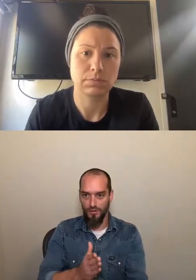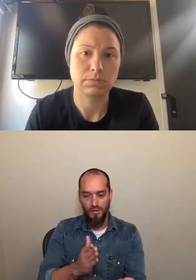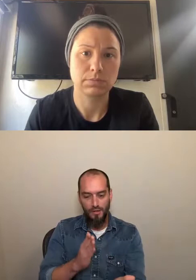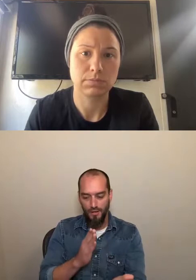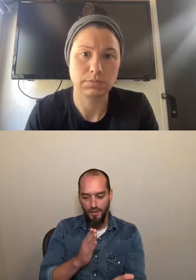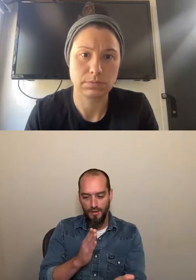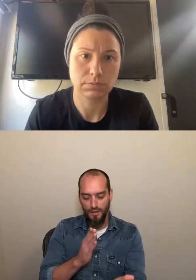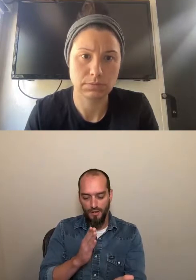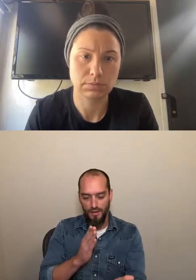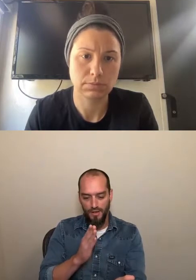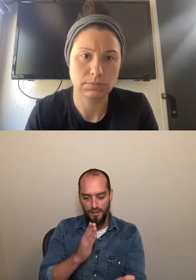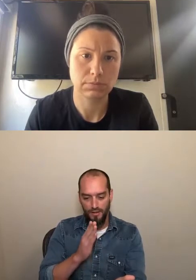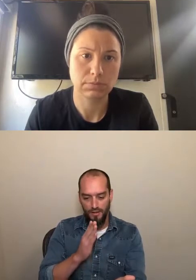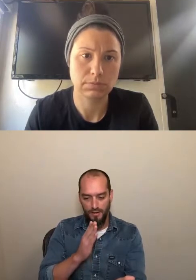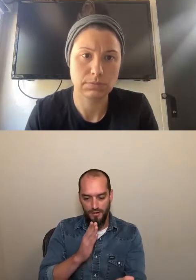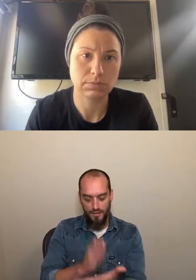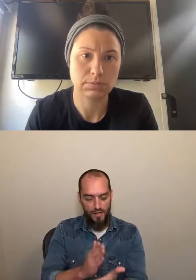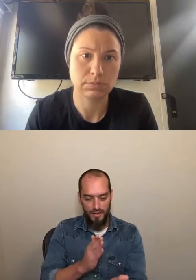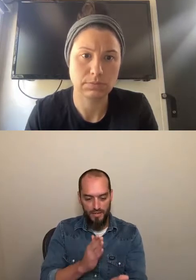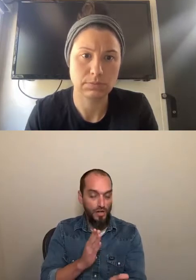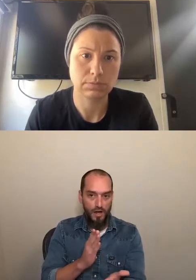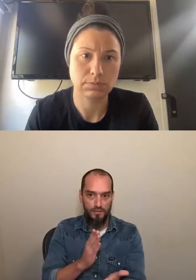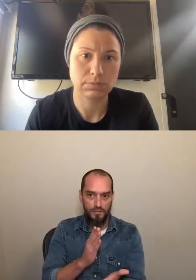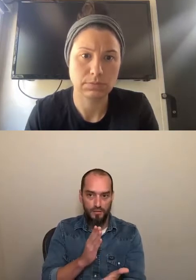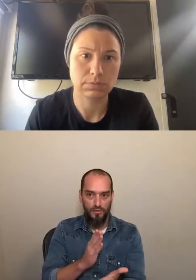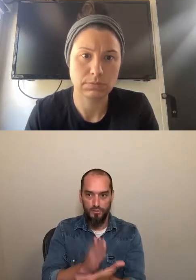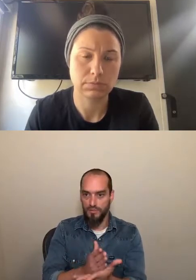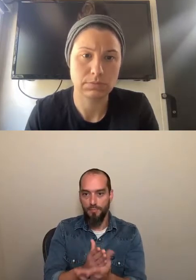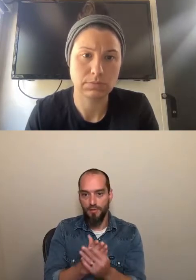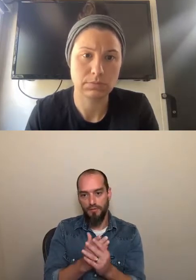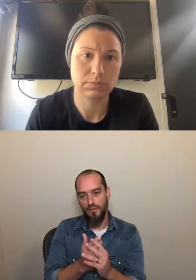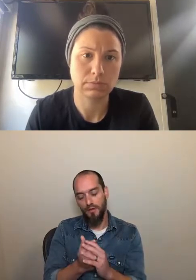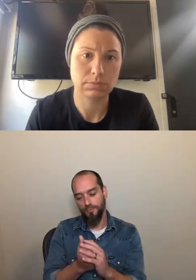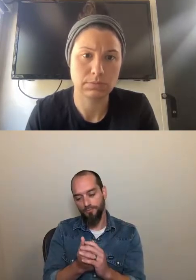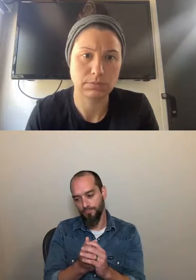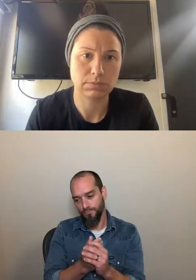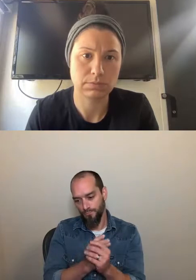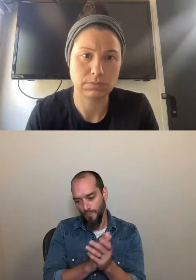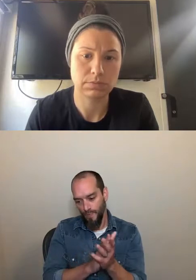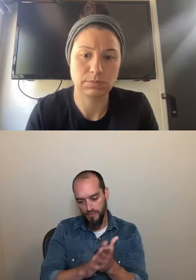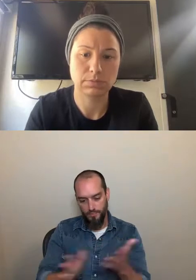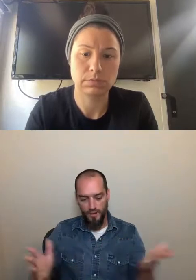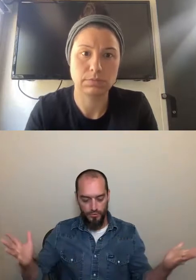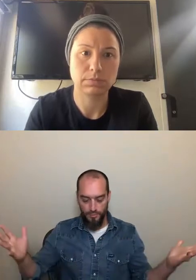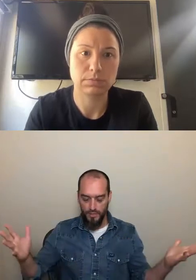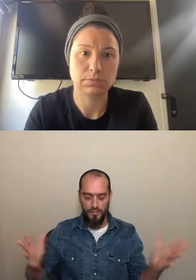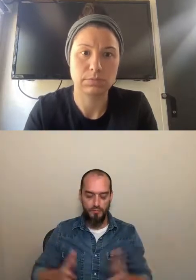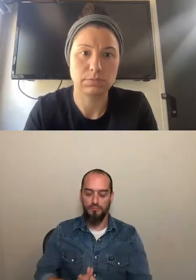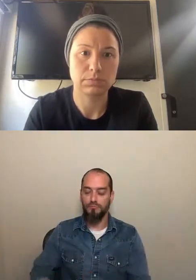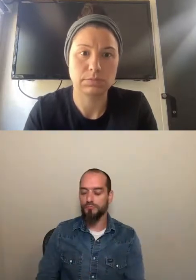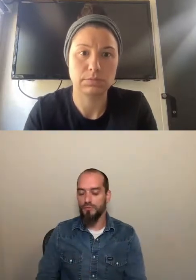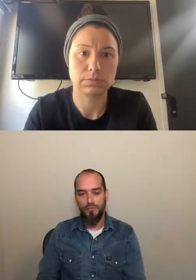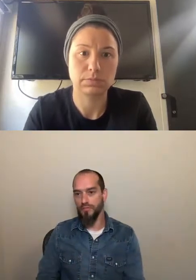wrong? And yeah, he was shocked that all this was happening. So they botched